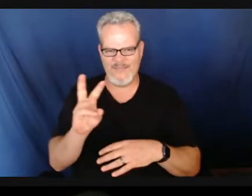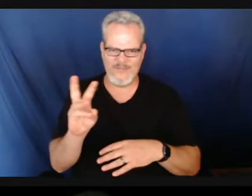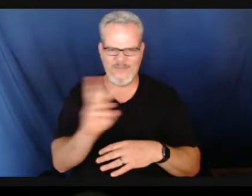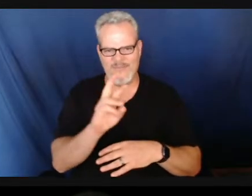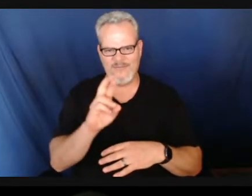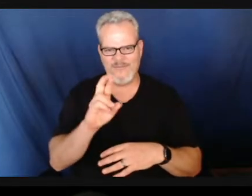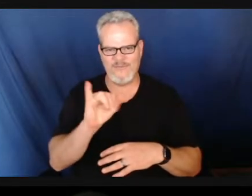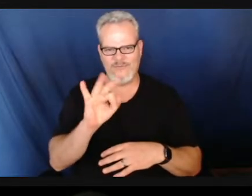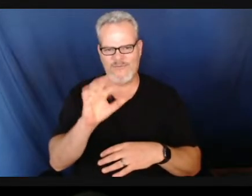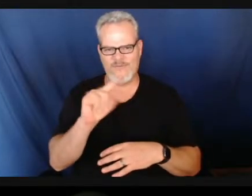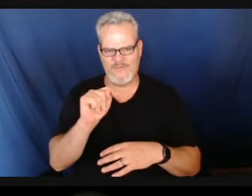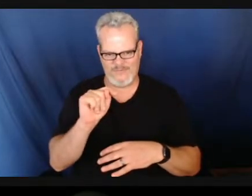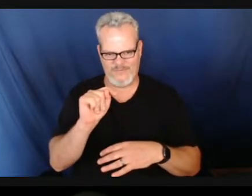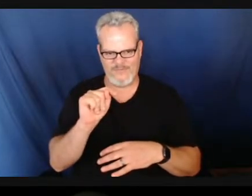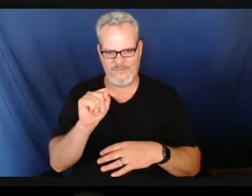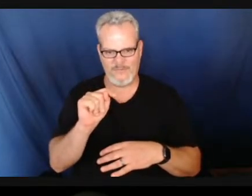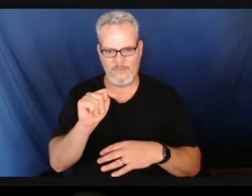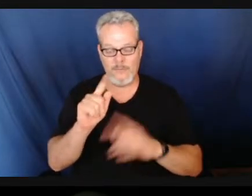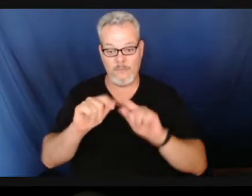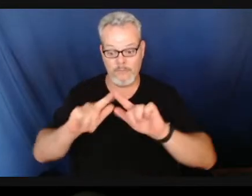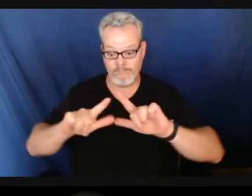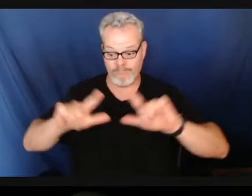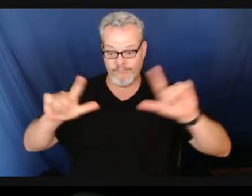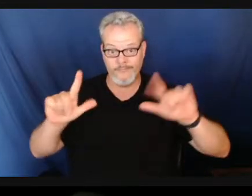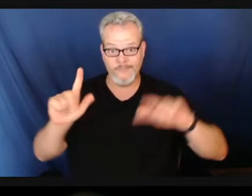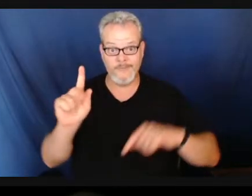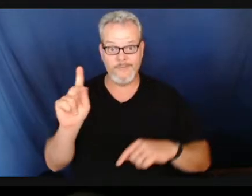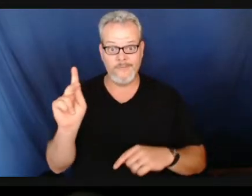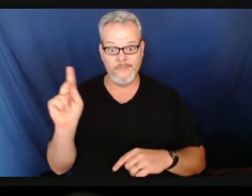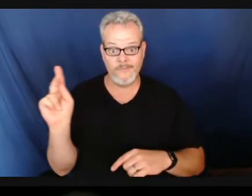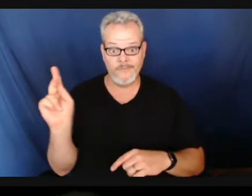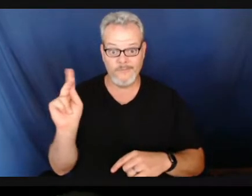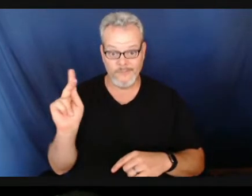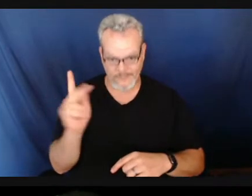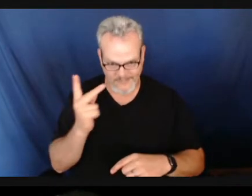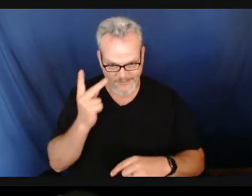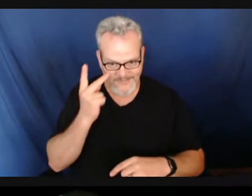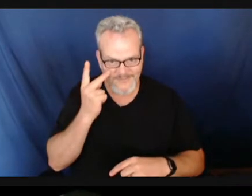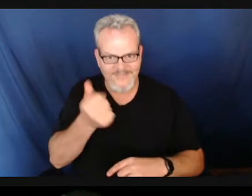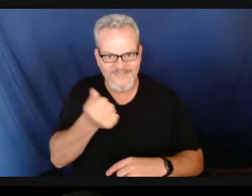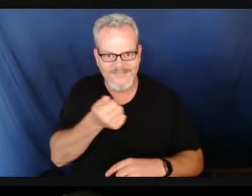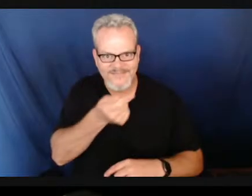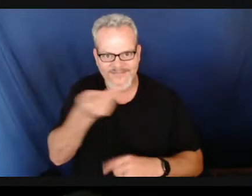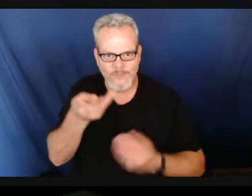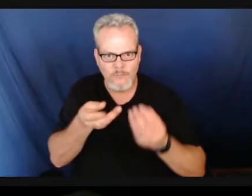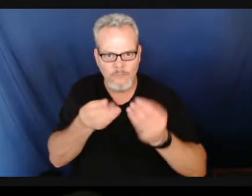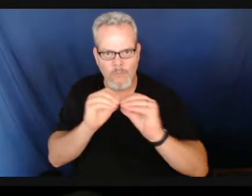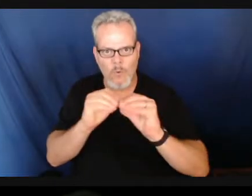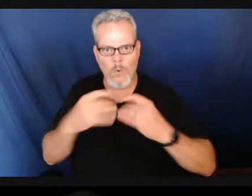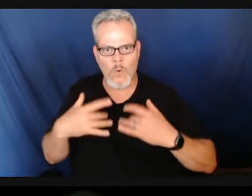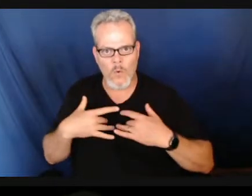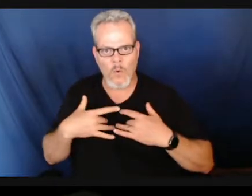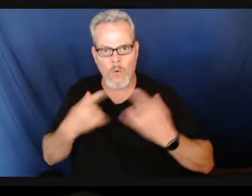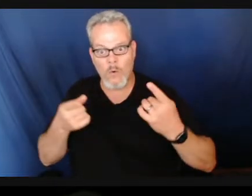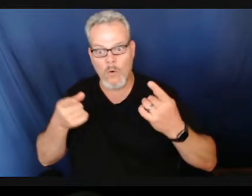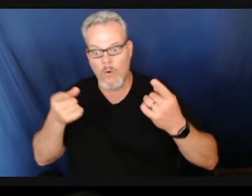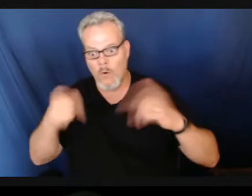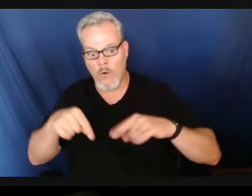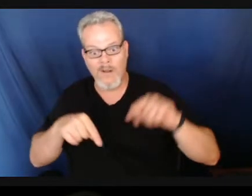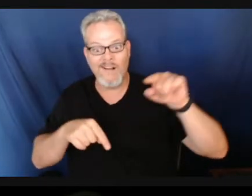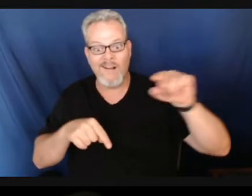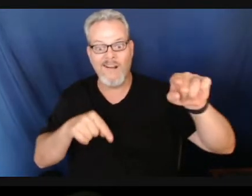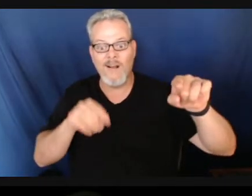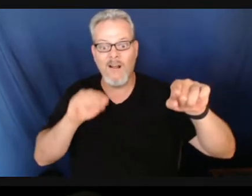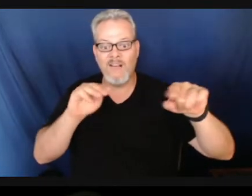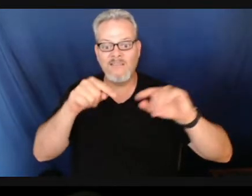And otherwise, let's zoom into Kilauea here, and we do see a few more of these events, largest of which is a magnitude 2 there, 0.7